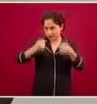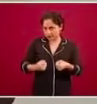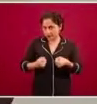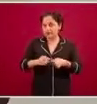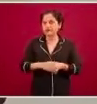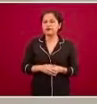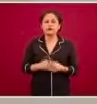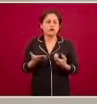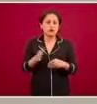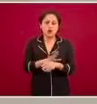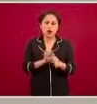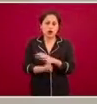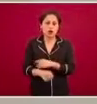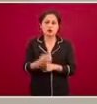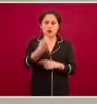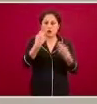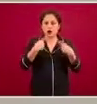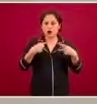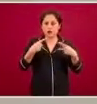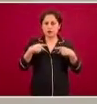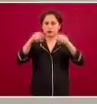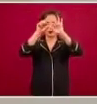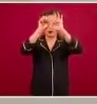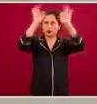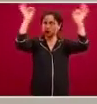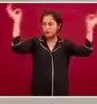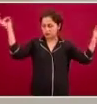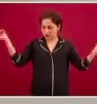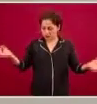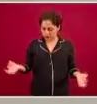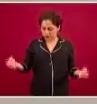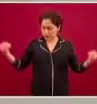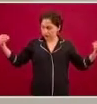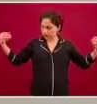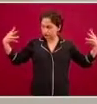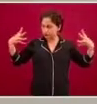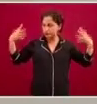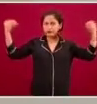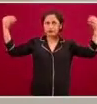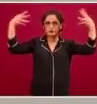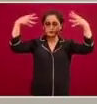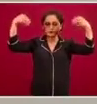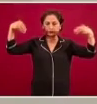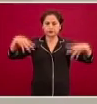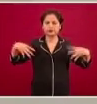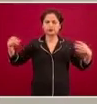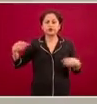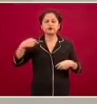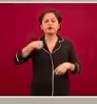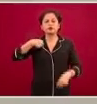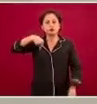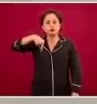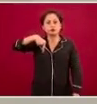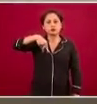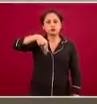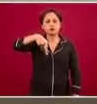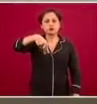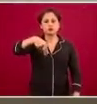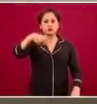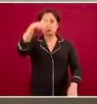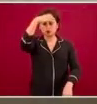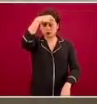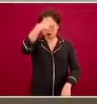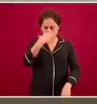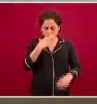designed to be operating within a controlled environment when the people who go through